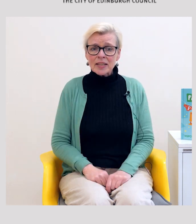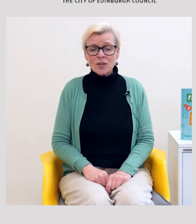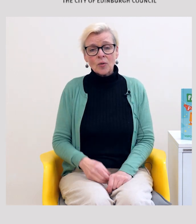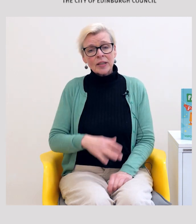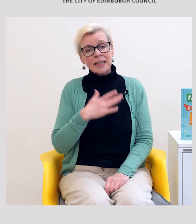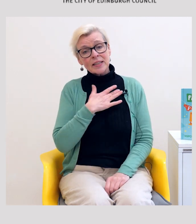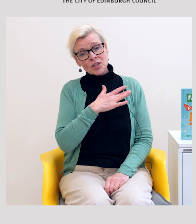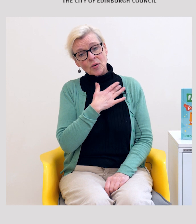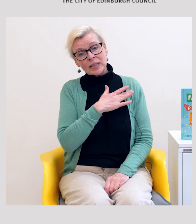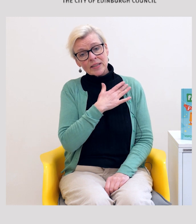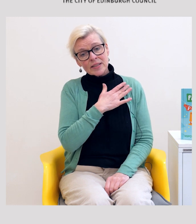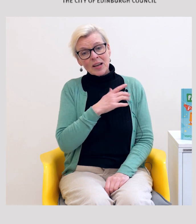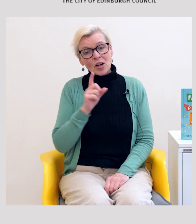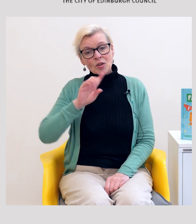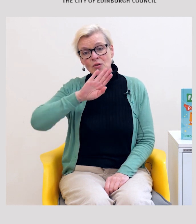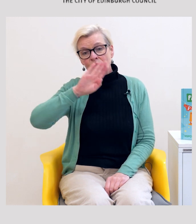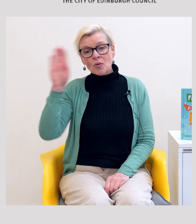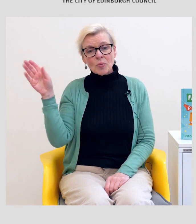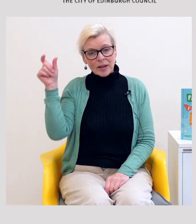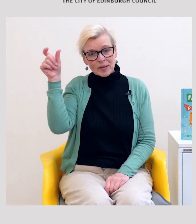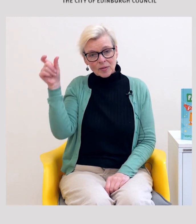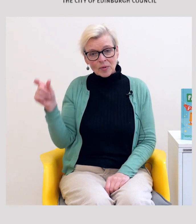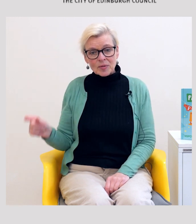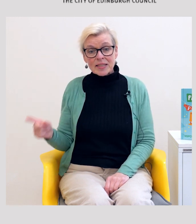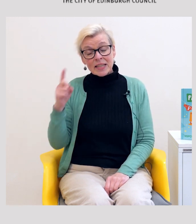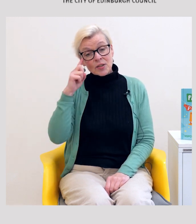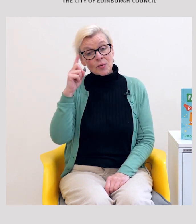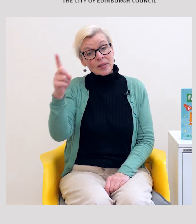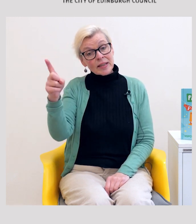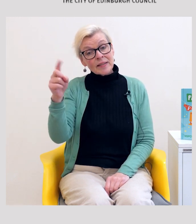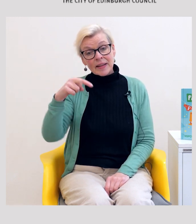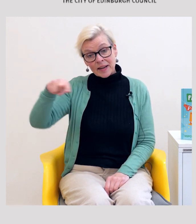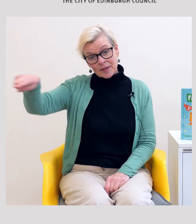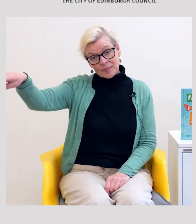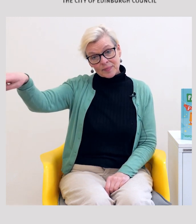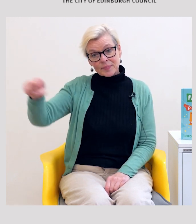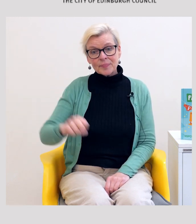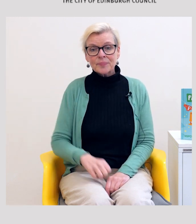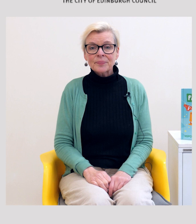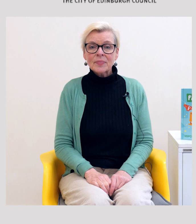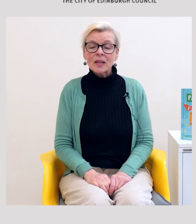put these on in the toilets. No one will see you in there.